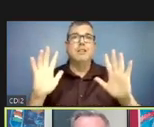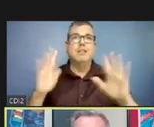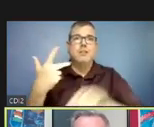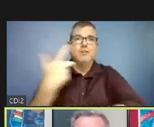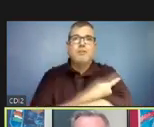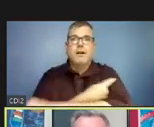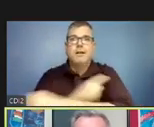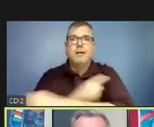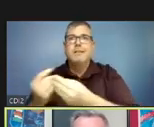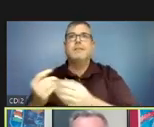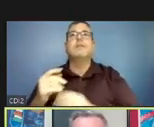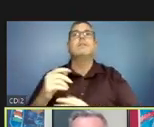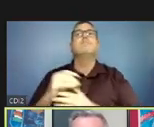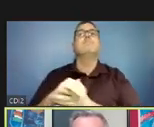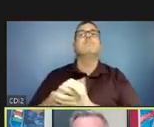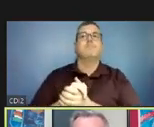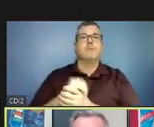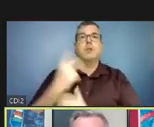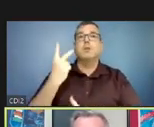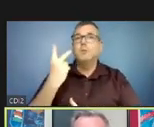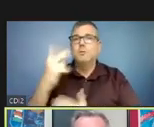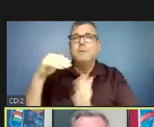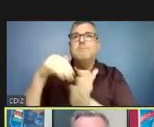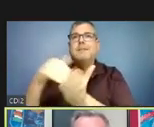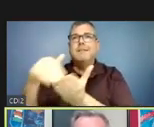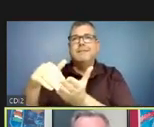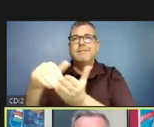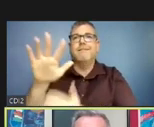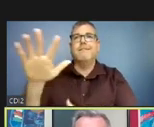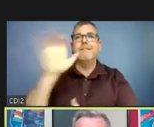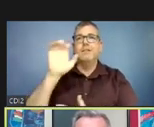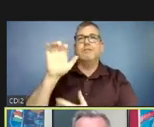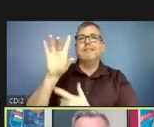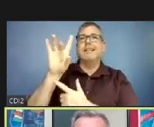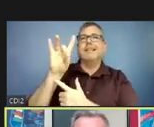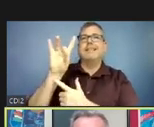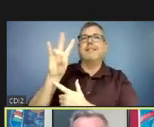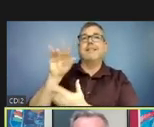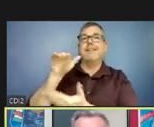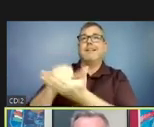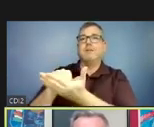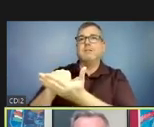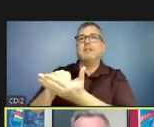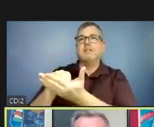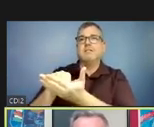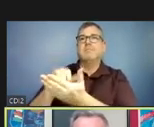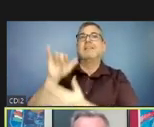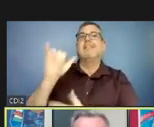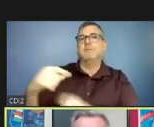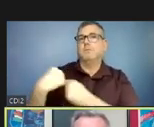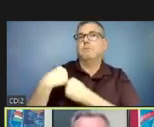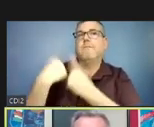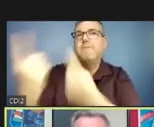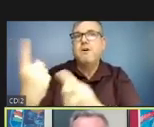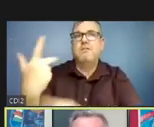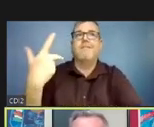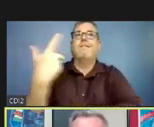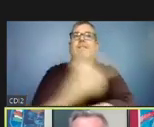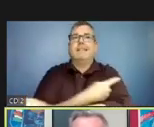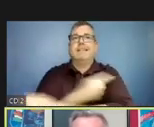2,587,736 doses administered as of Monday, January 25th. So that still leaves a room about